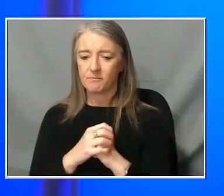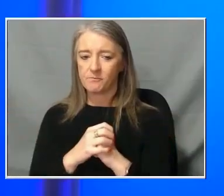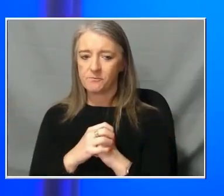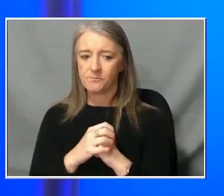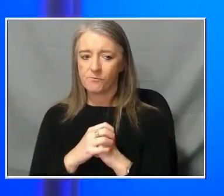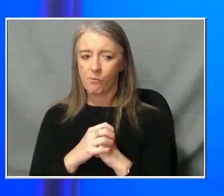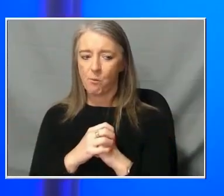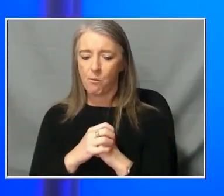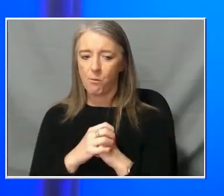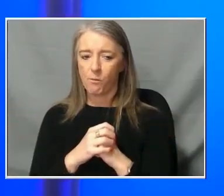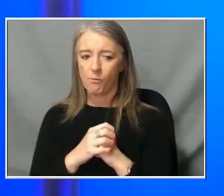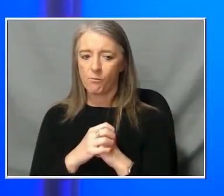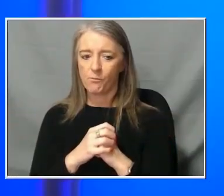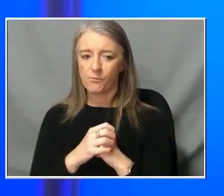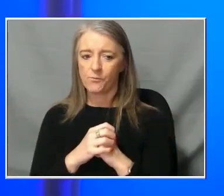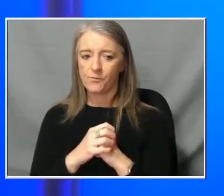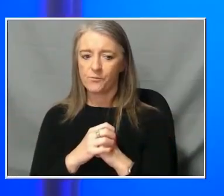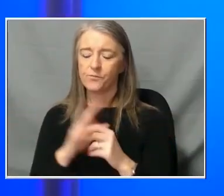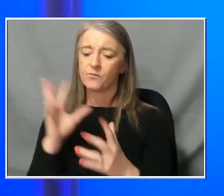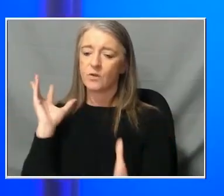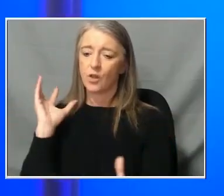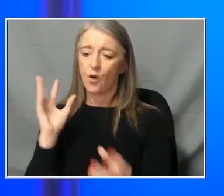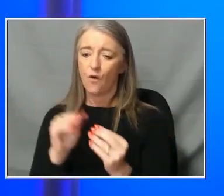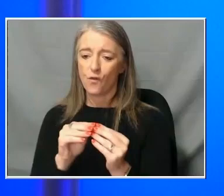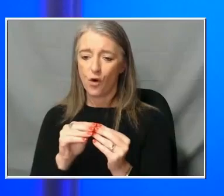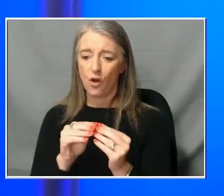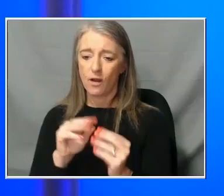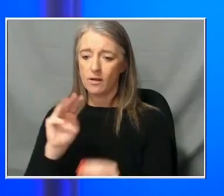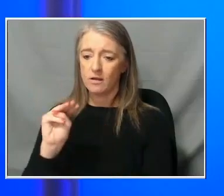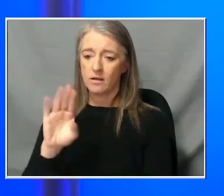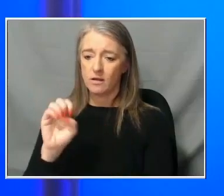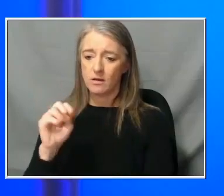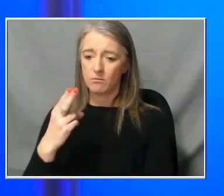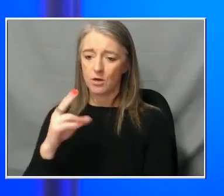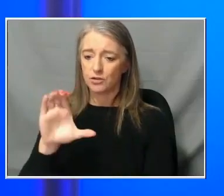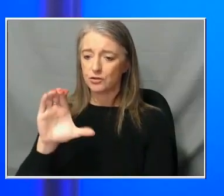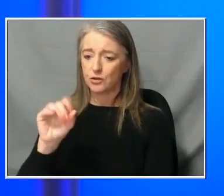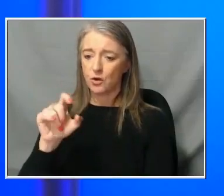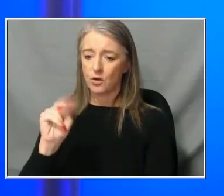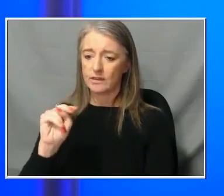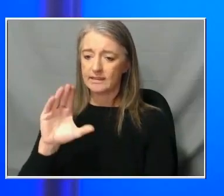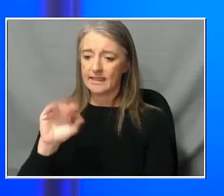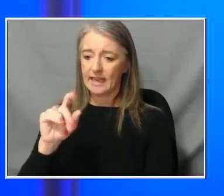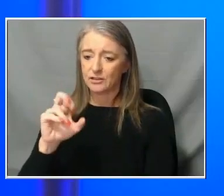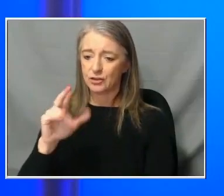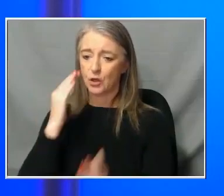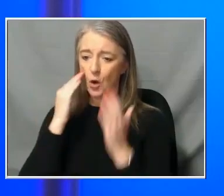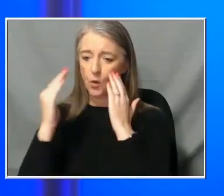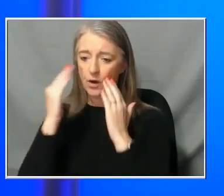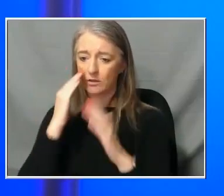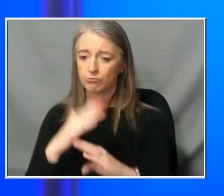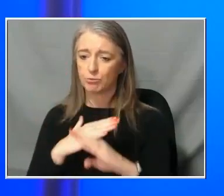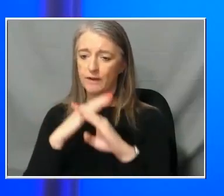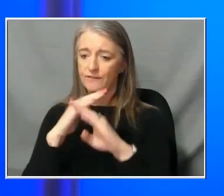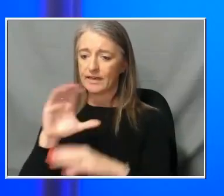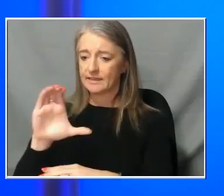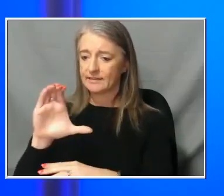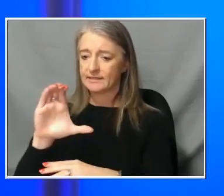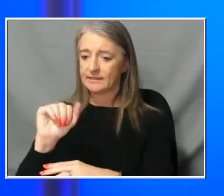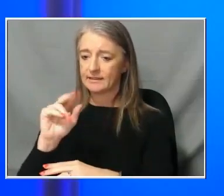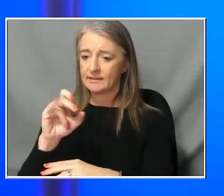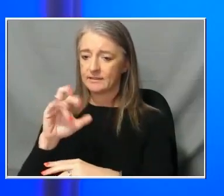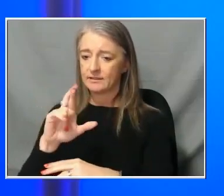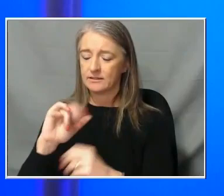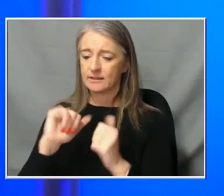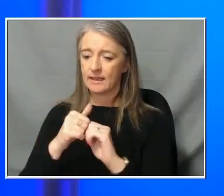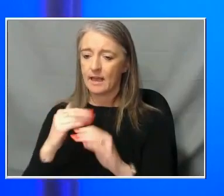As for the overall theme, March is Colon Cancer Awareness Month, and the idea is to just prevent cancer. And the one way we have to prevent